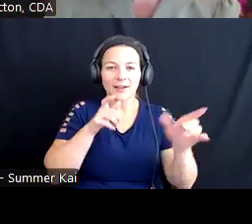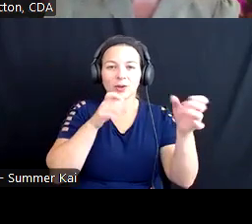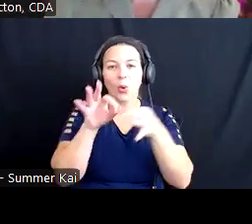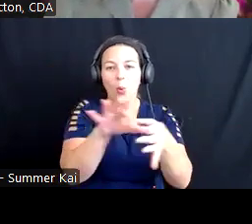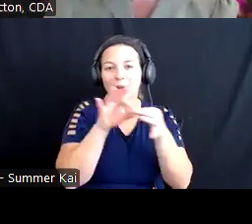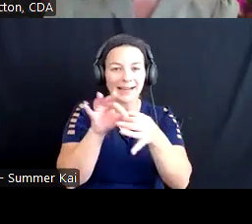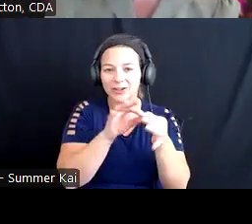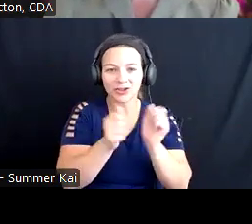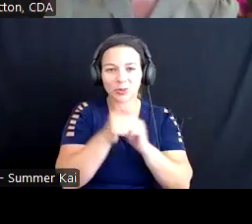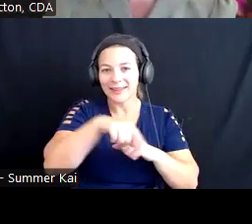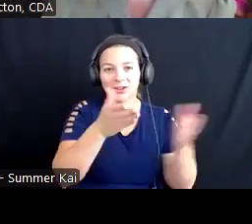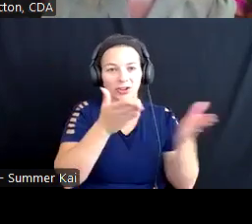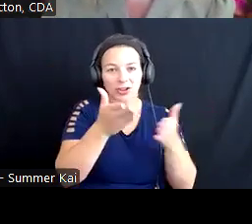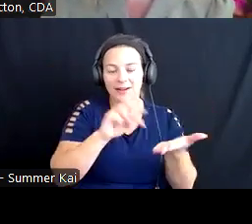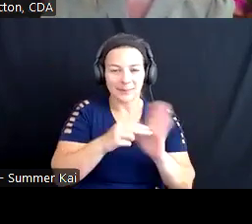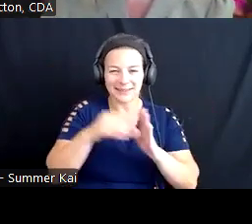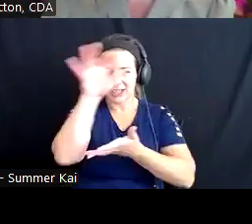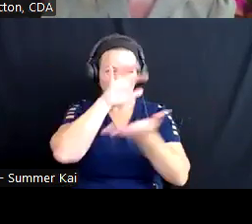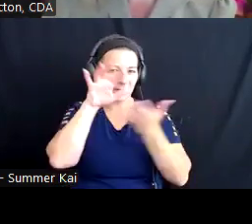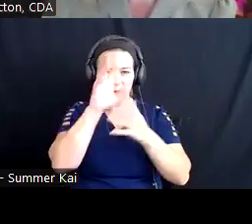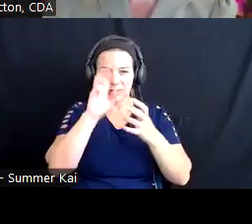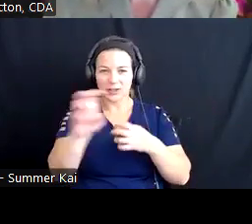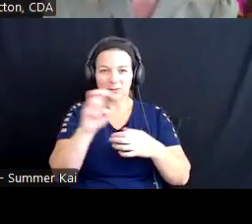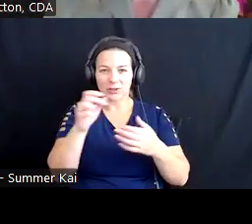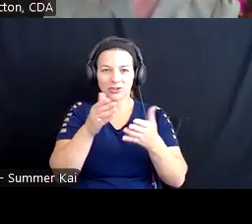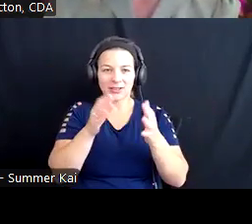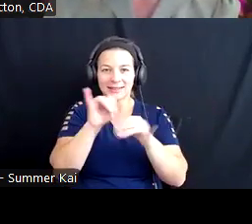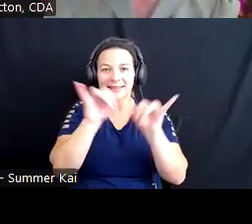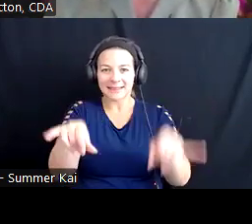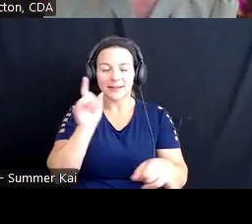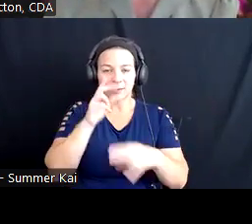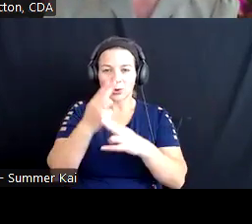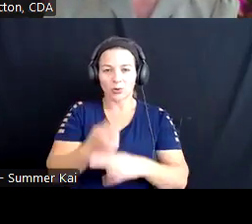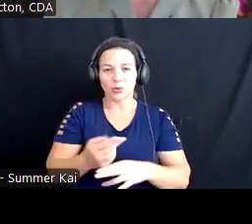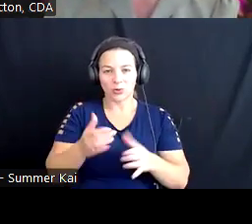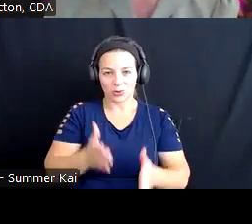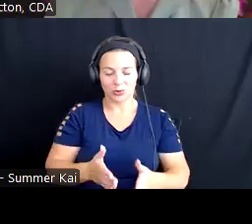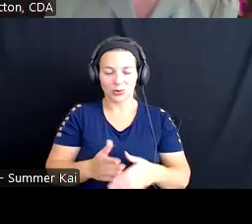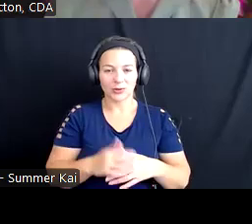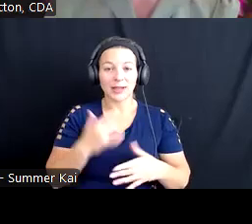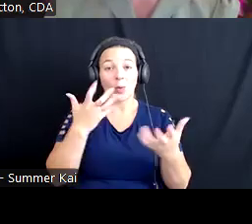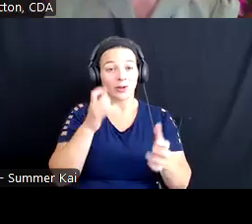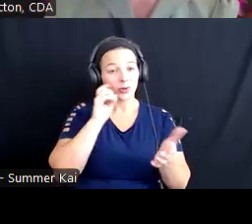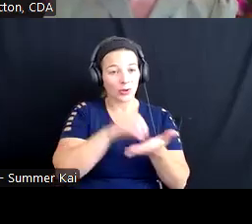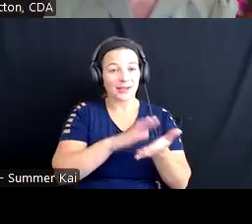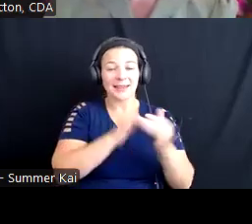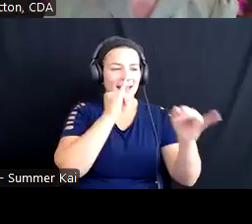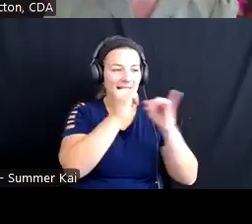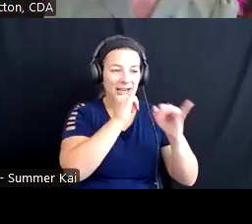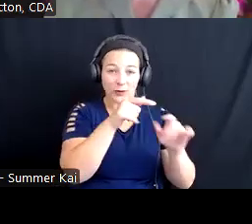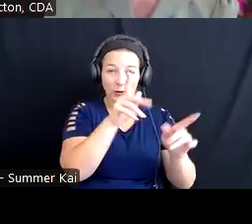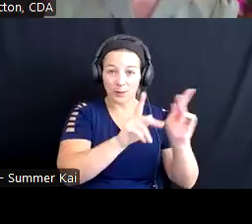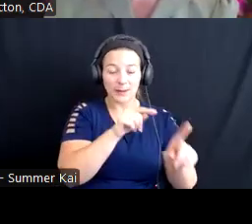confusing transportation system for users. I also want to note that interviewees cited numerous challenges